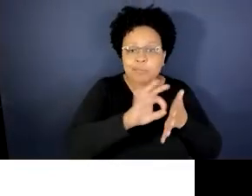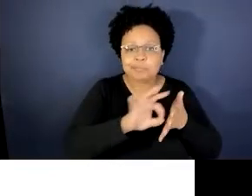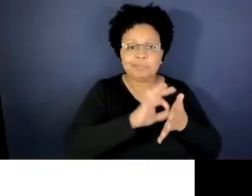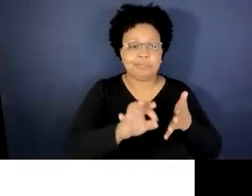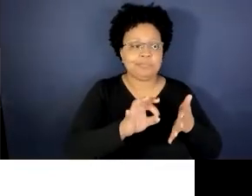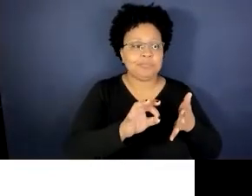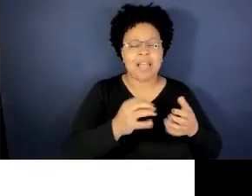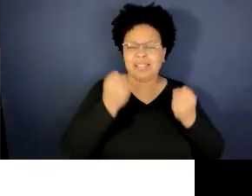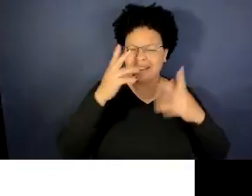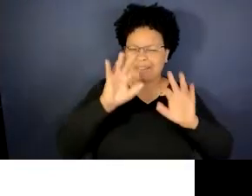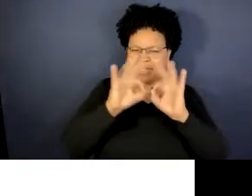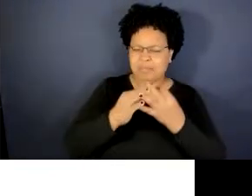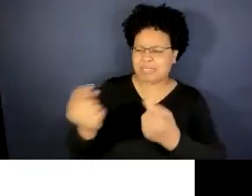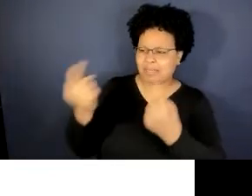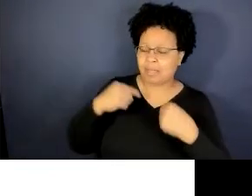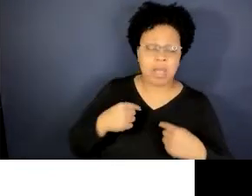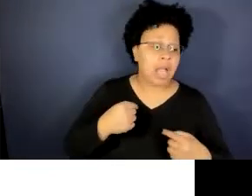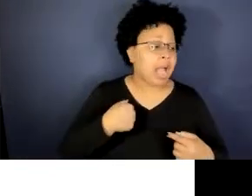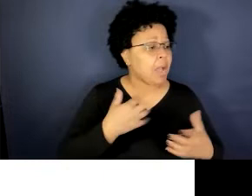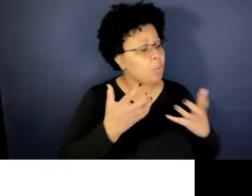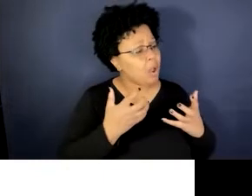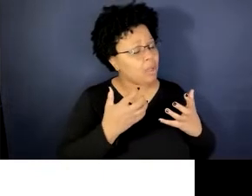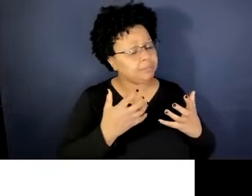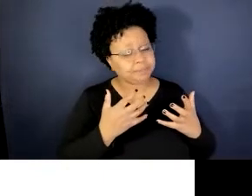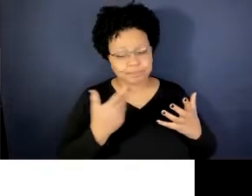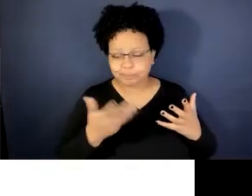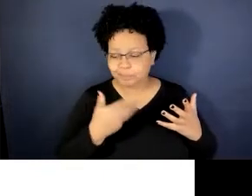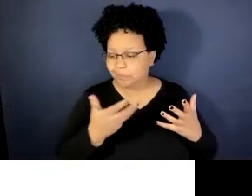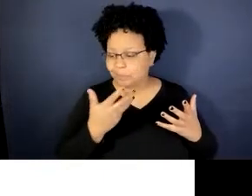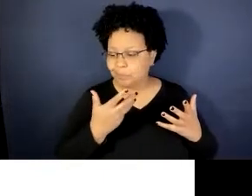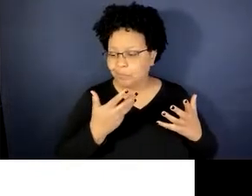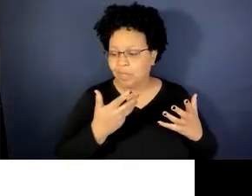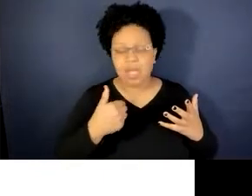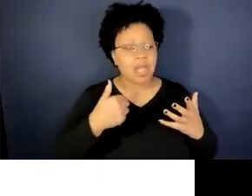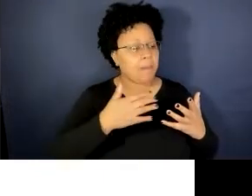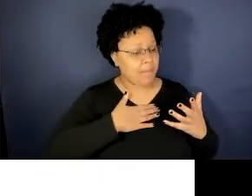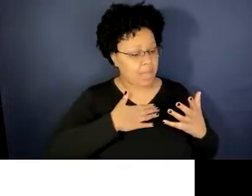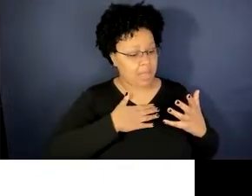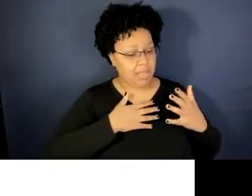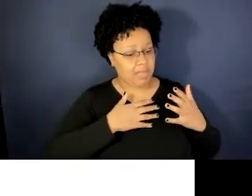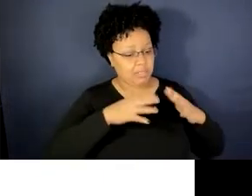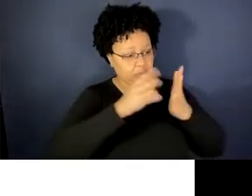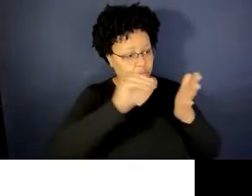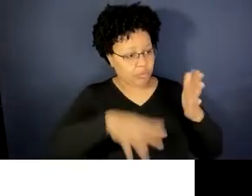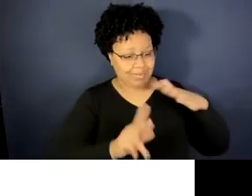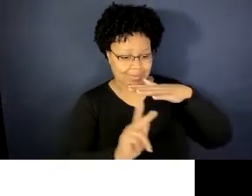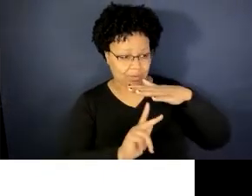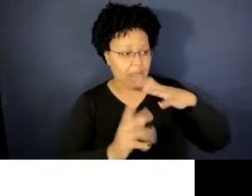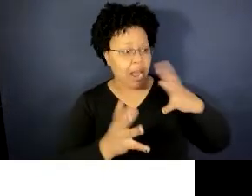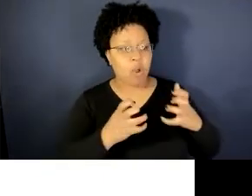time with families coming to me talking about they wanted me to get their kindergartners in